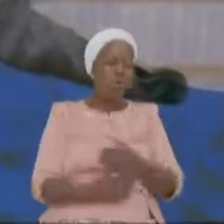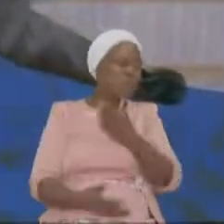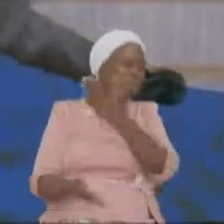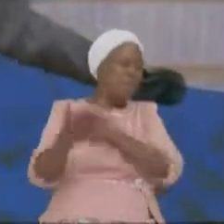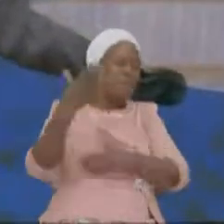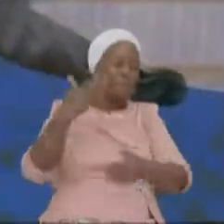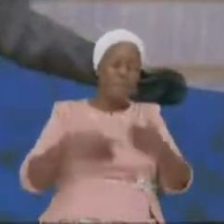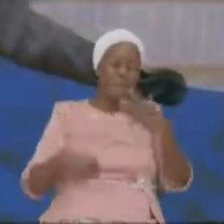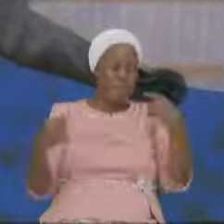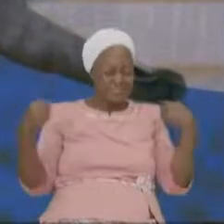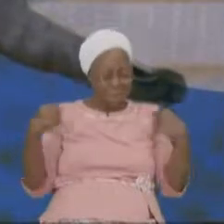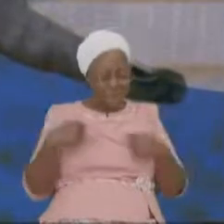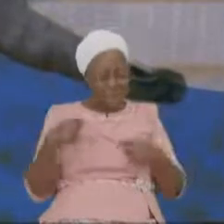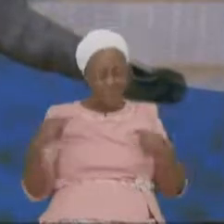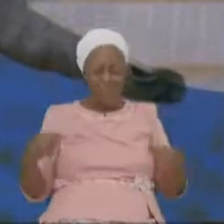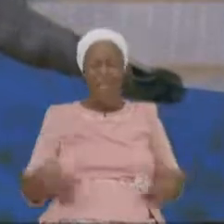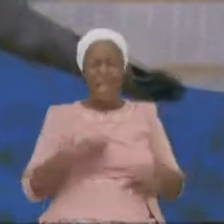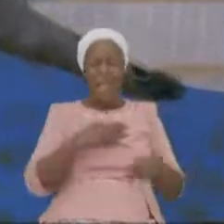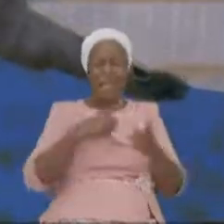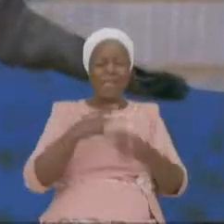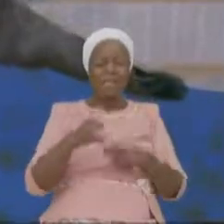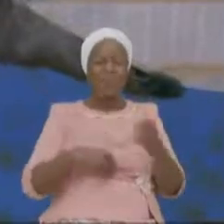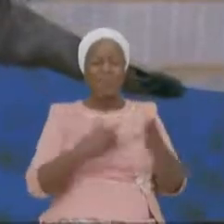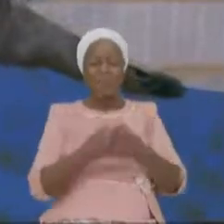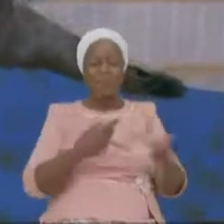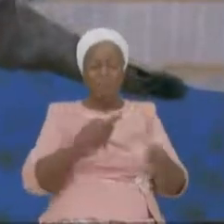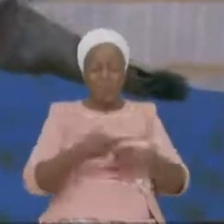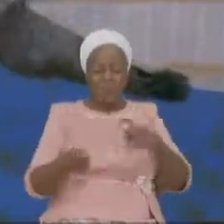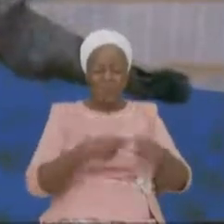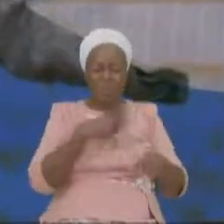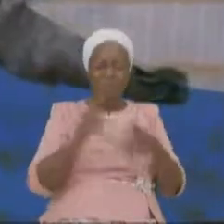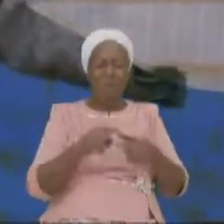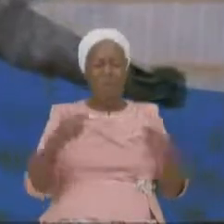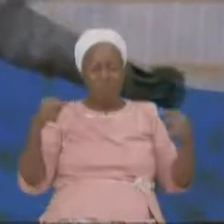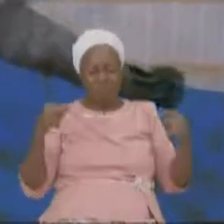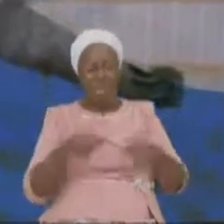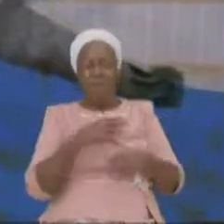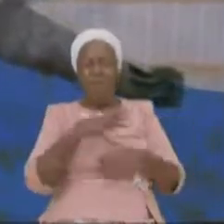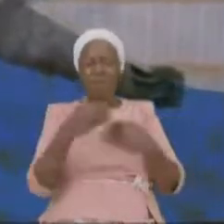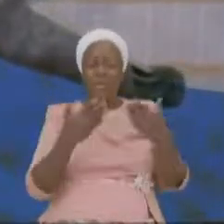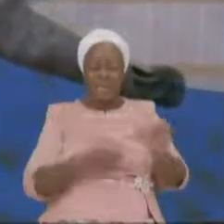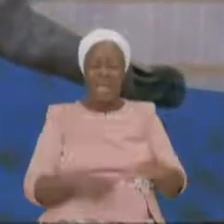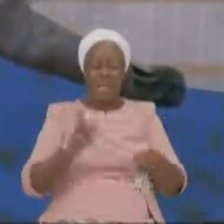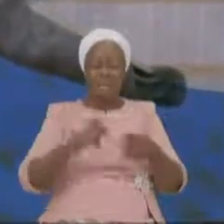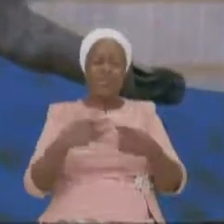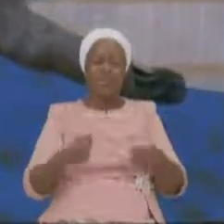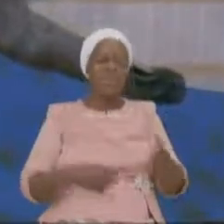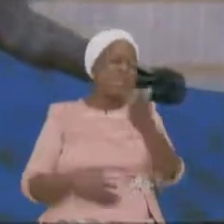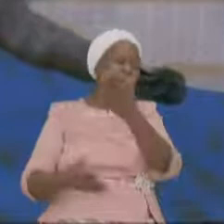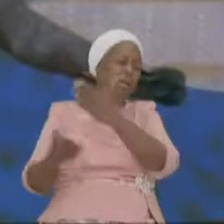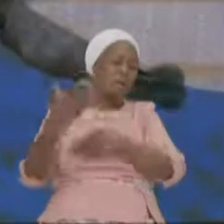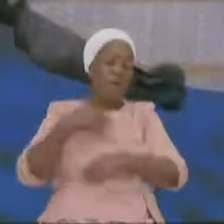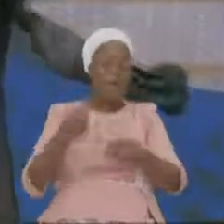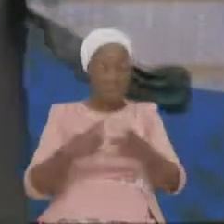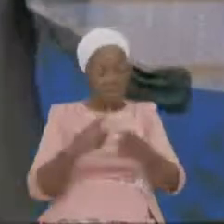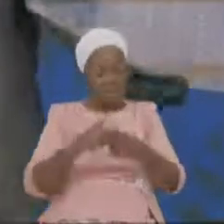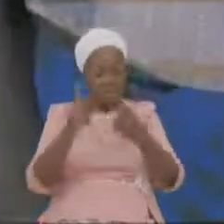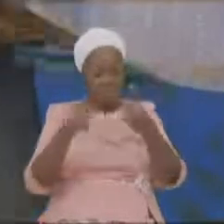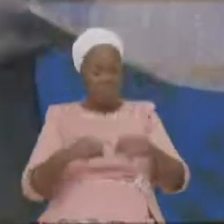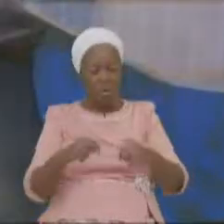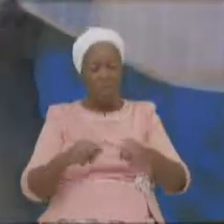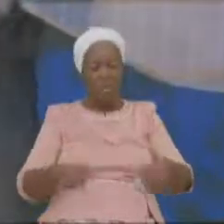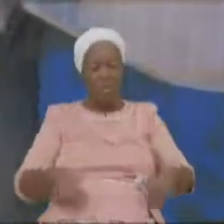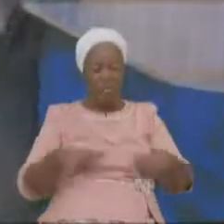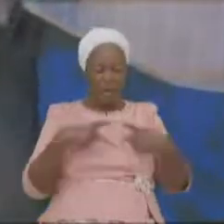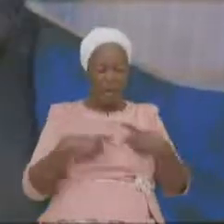pain and to persecution and to contradiction. Dead to the past, and then you come